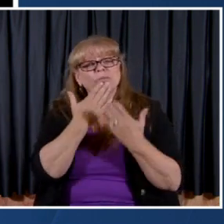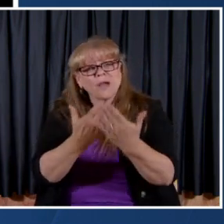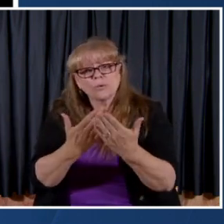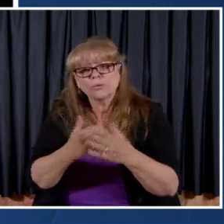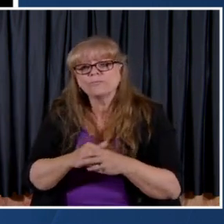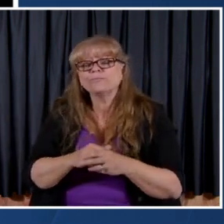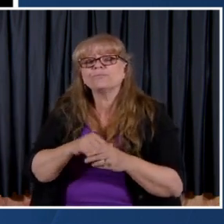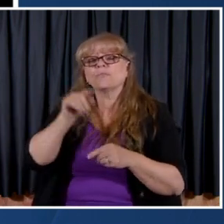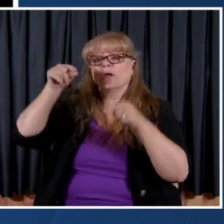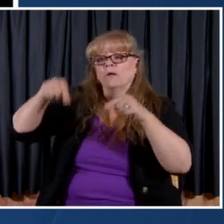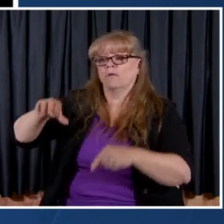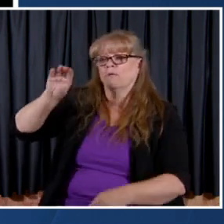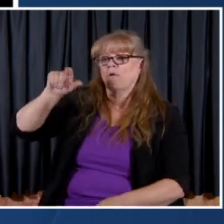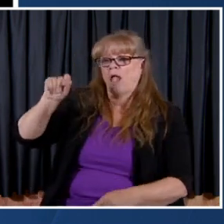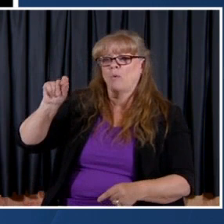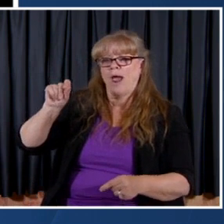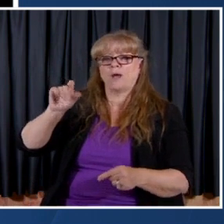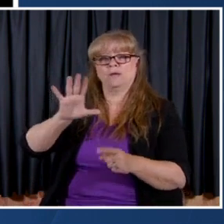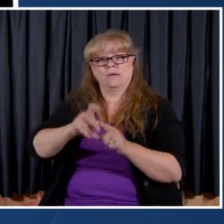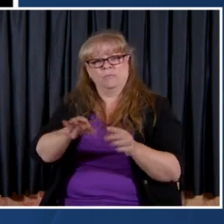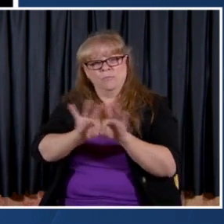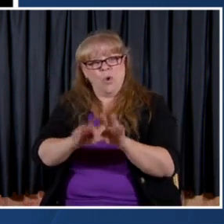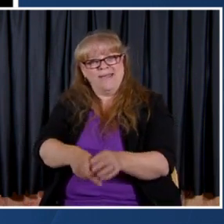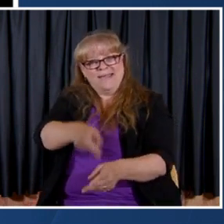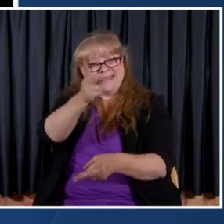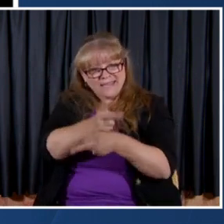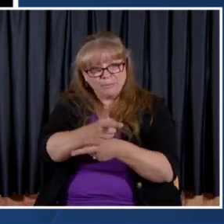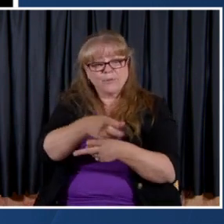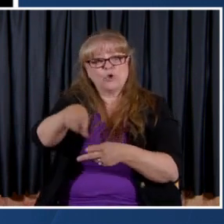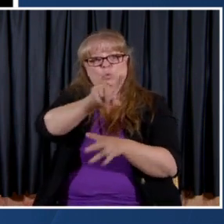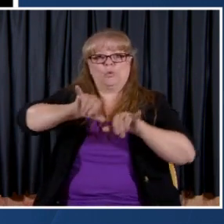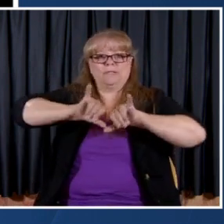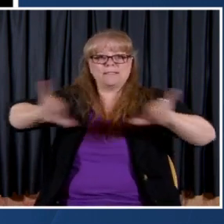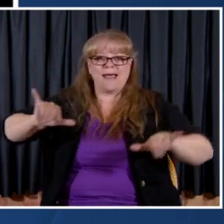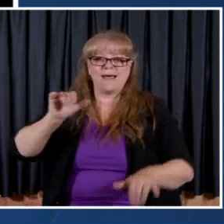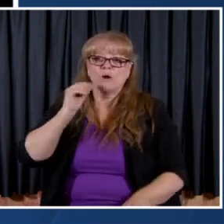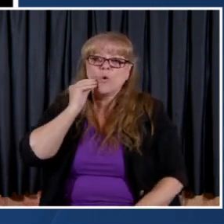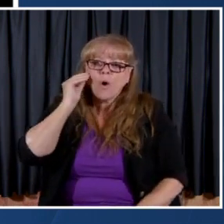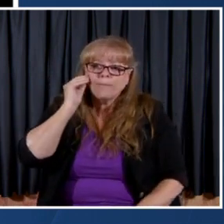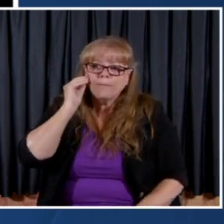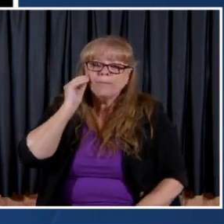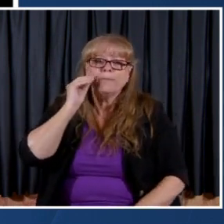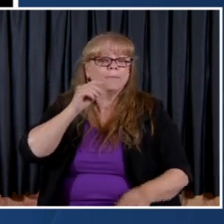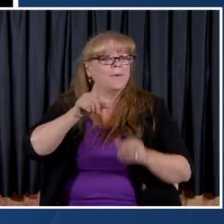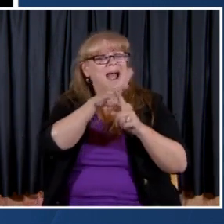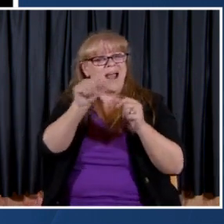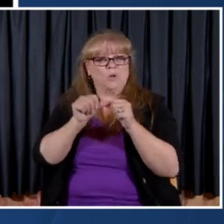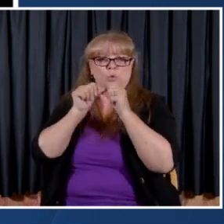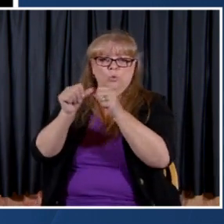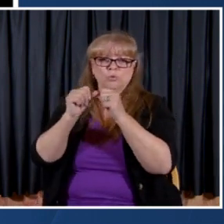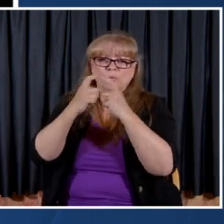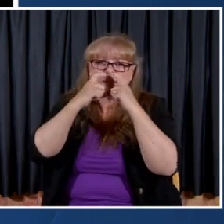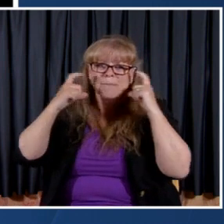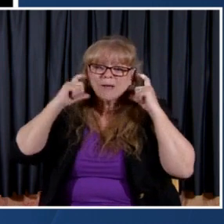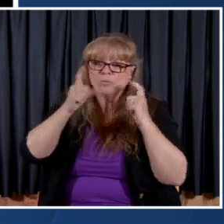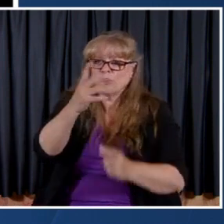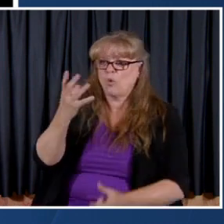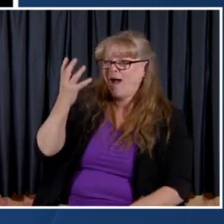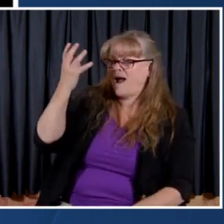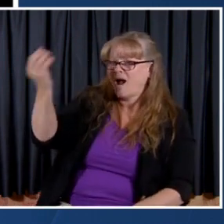Wear a mask when you're in public. Try to stay 6 feet from others and stay home whenever you can. That is the formula that will allow us